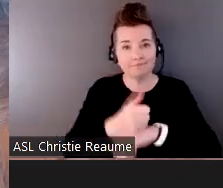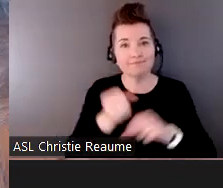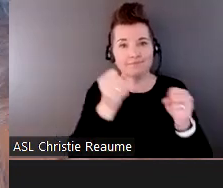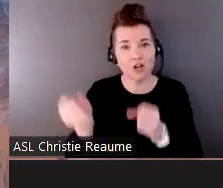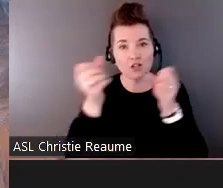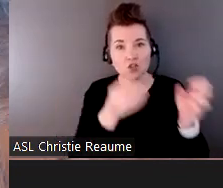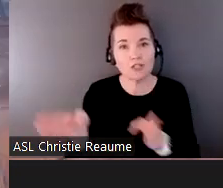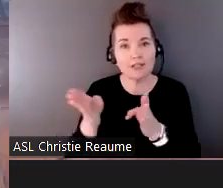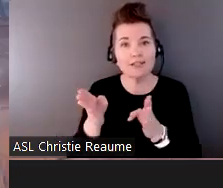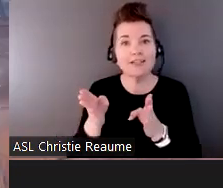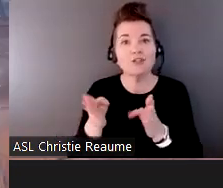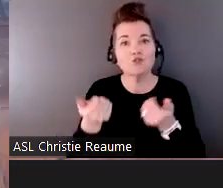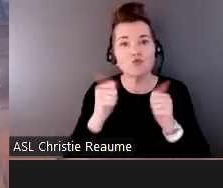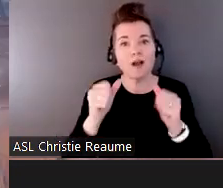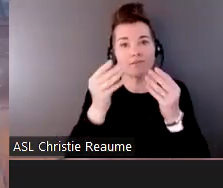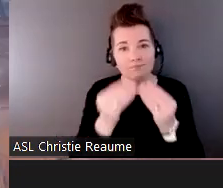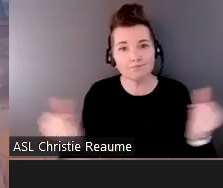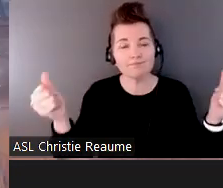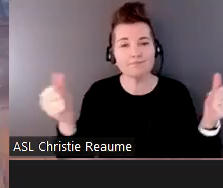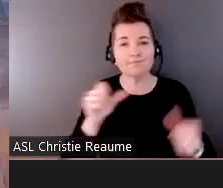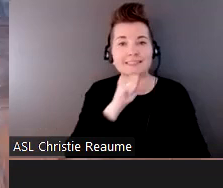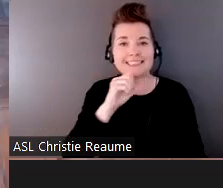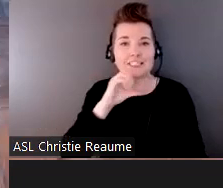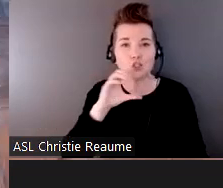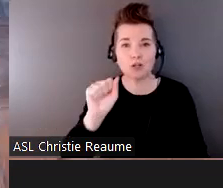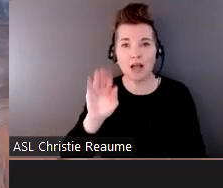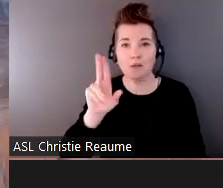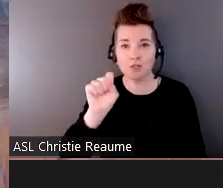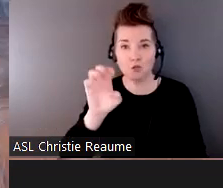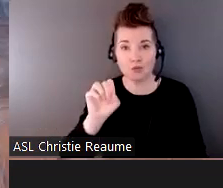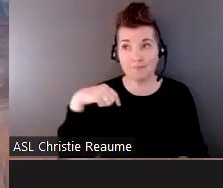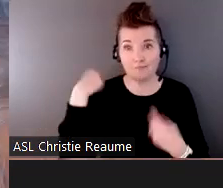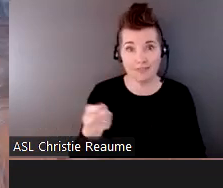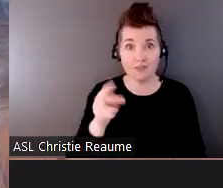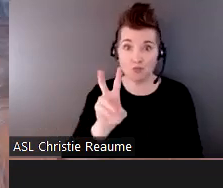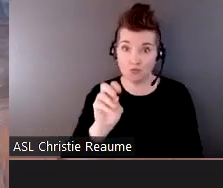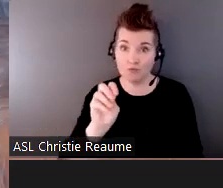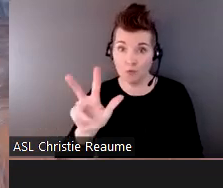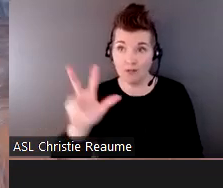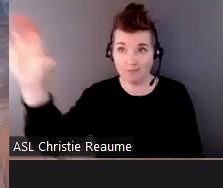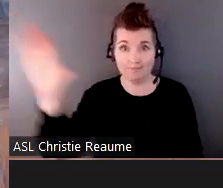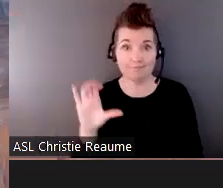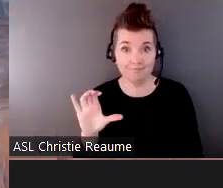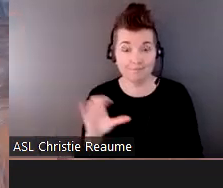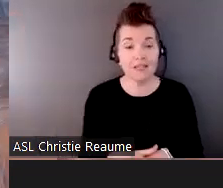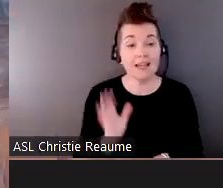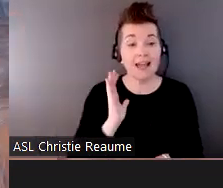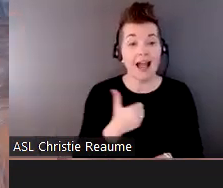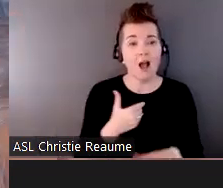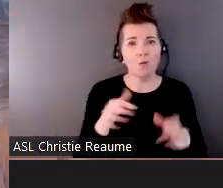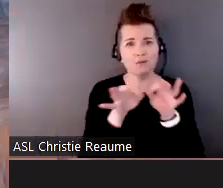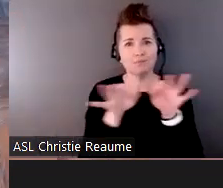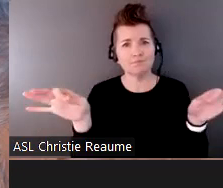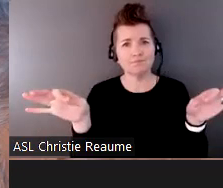we've been doing this since 2003 and our tagline which is uh very relevant and